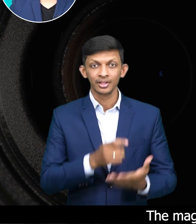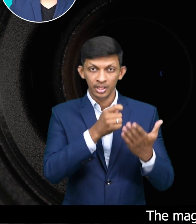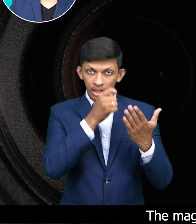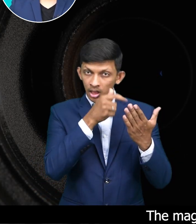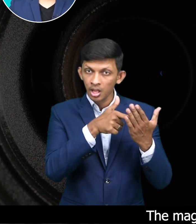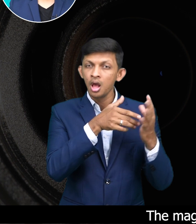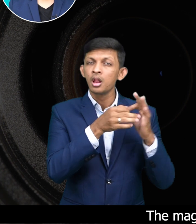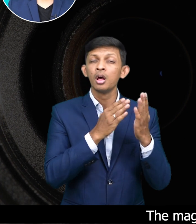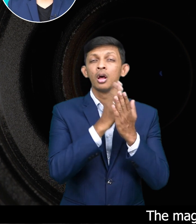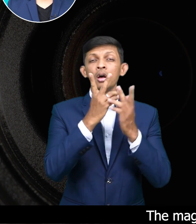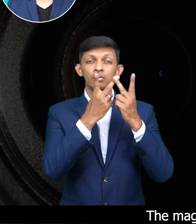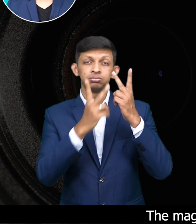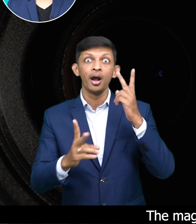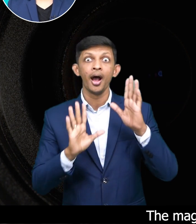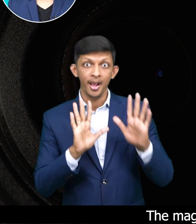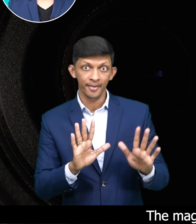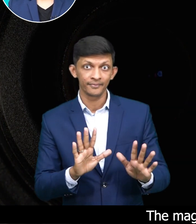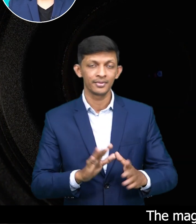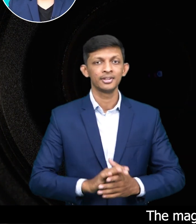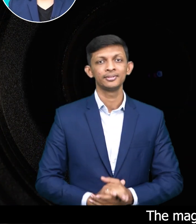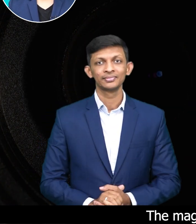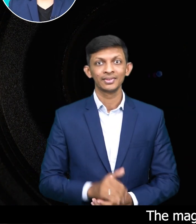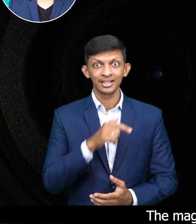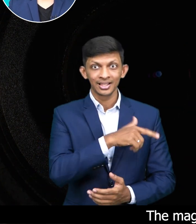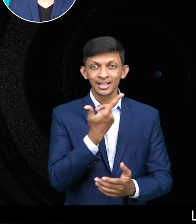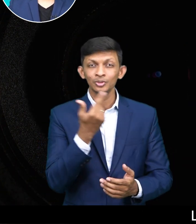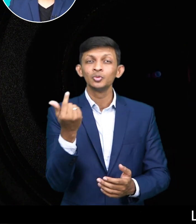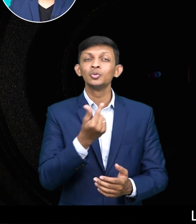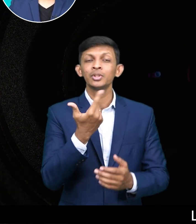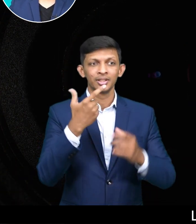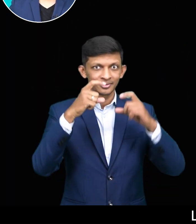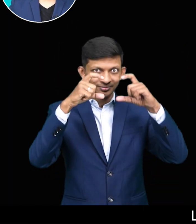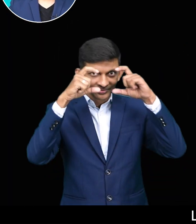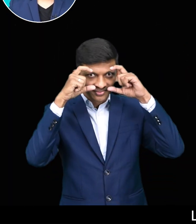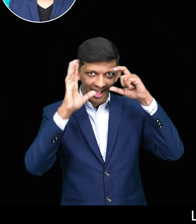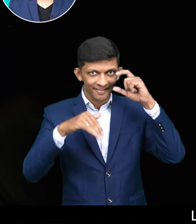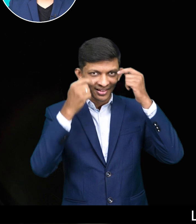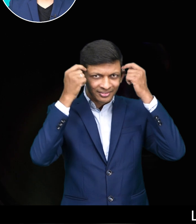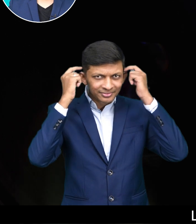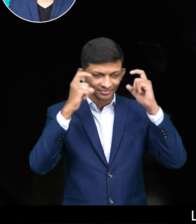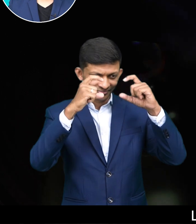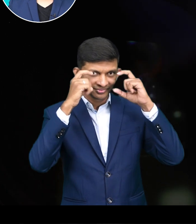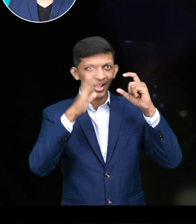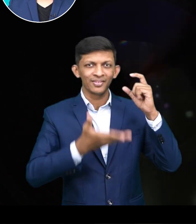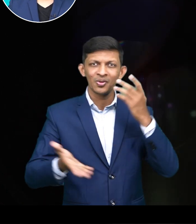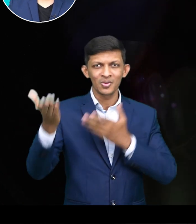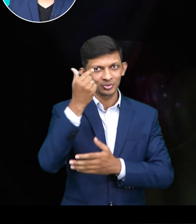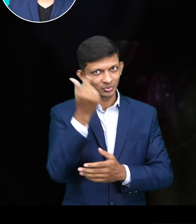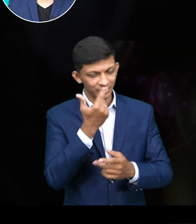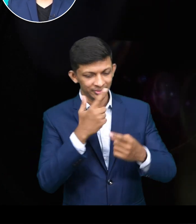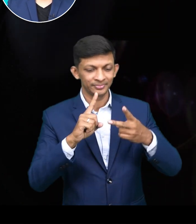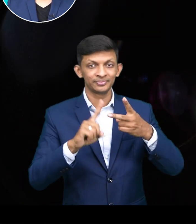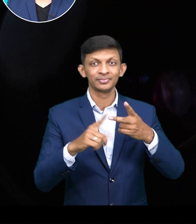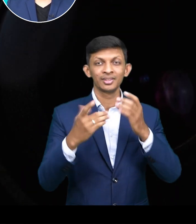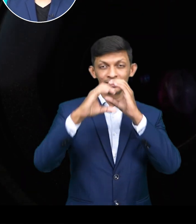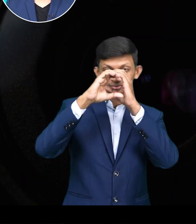The magnifying glass is a type of lens. Lenses are widely used in spectacles,